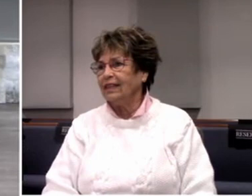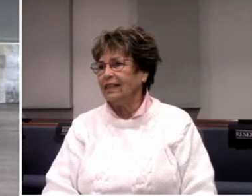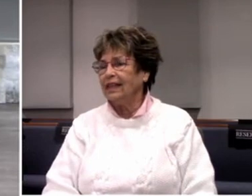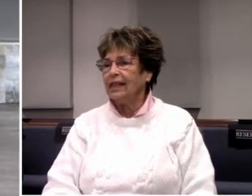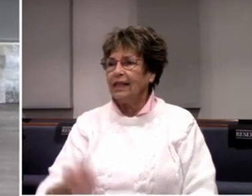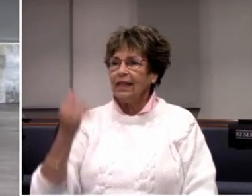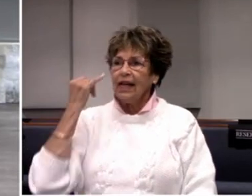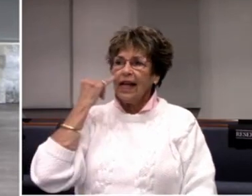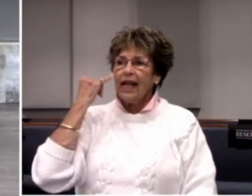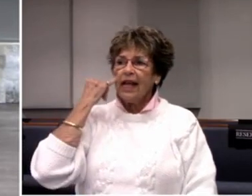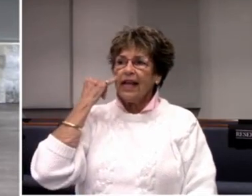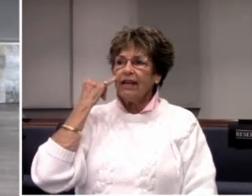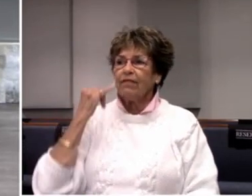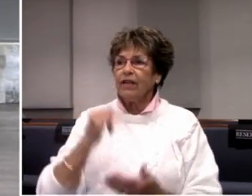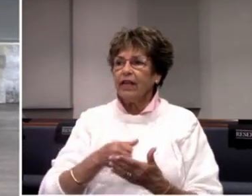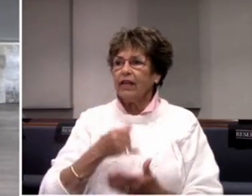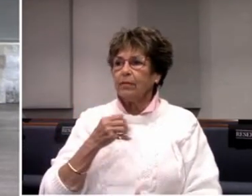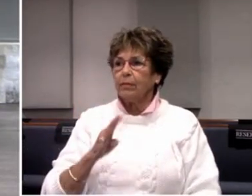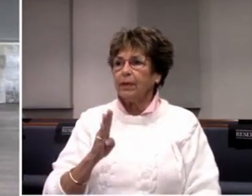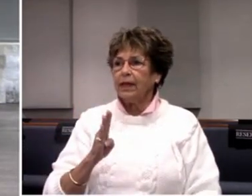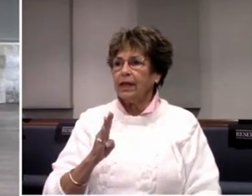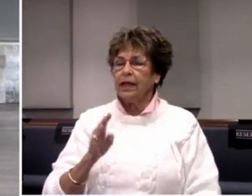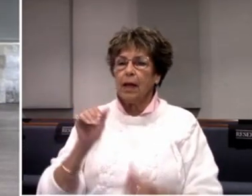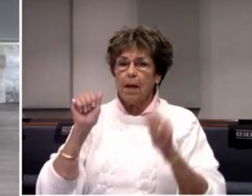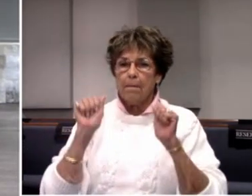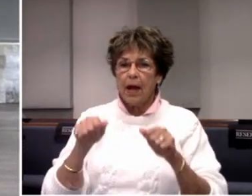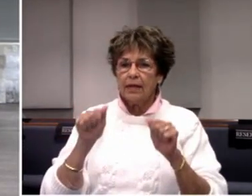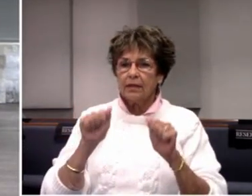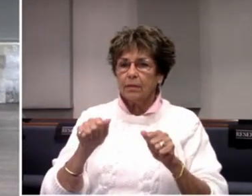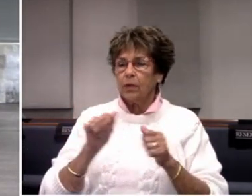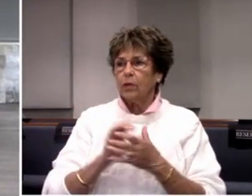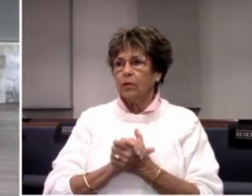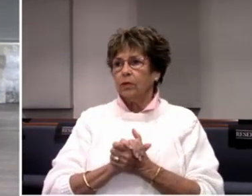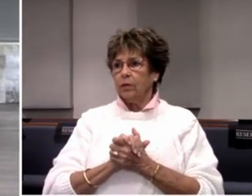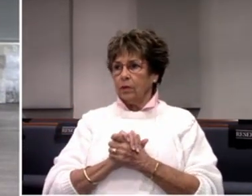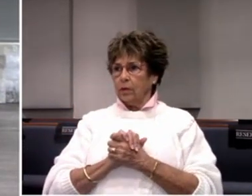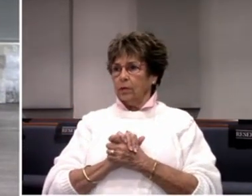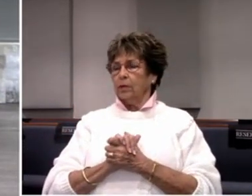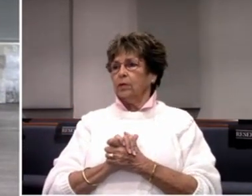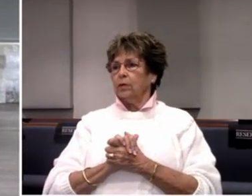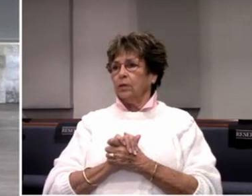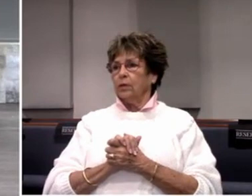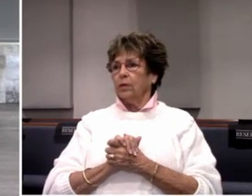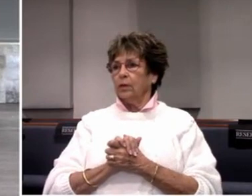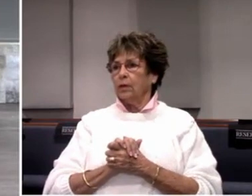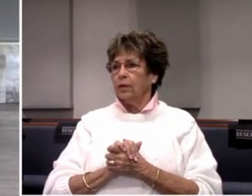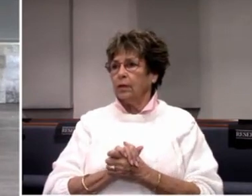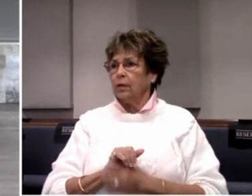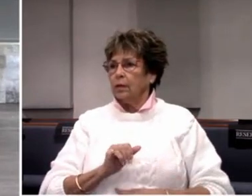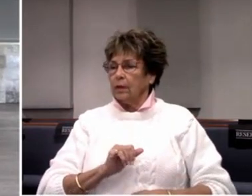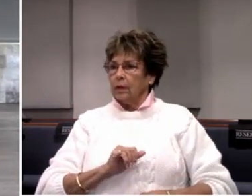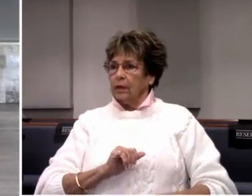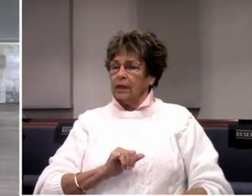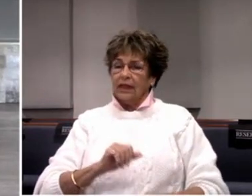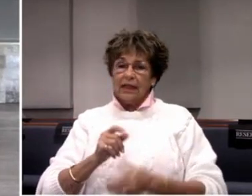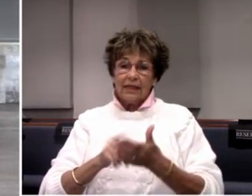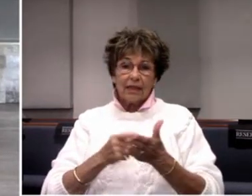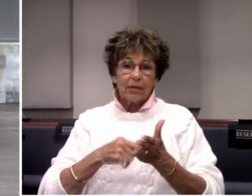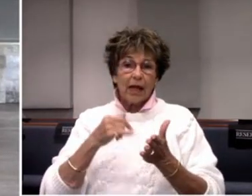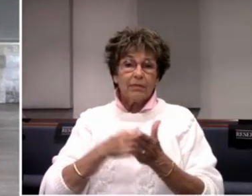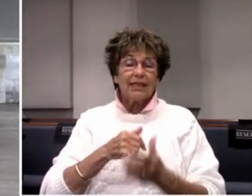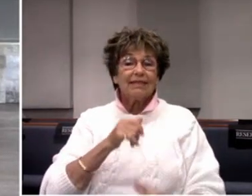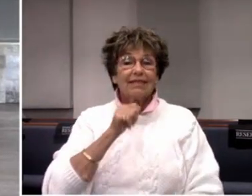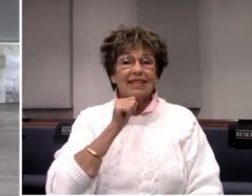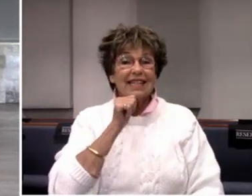If it be possible. So sometimes it's not always